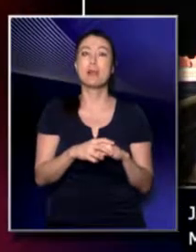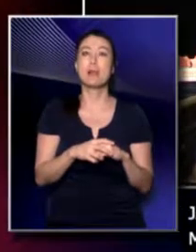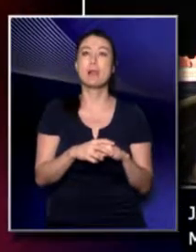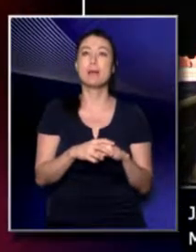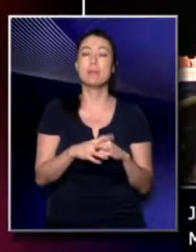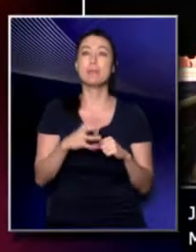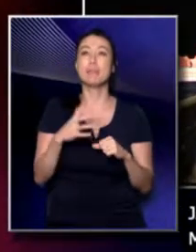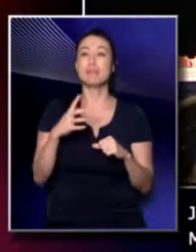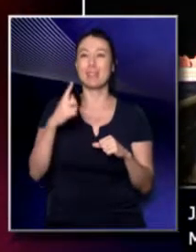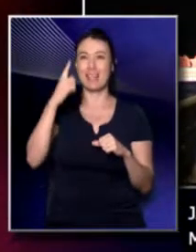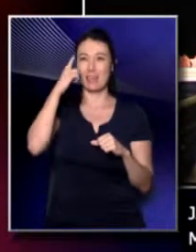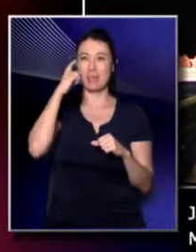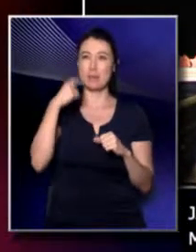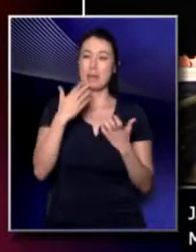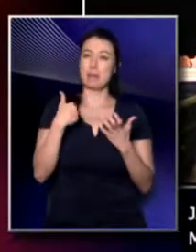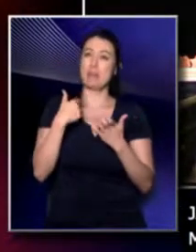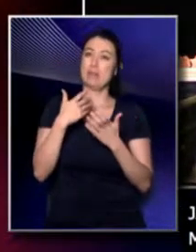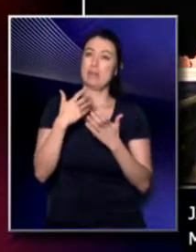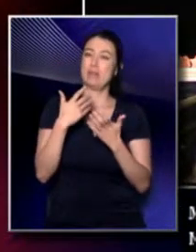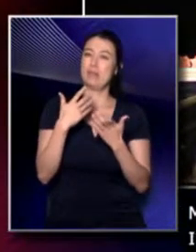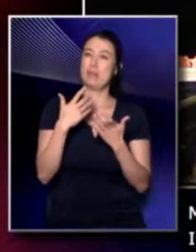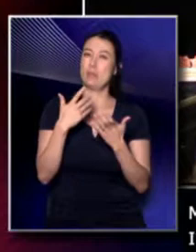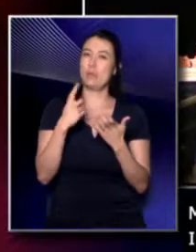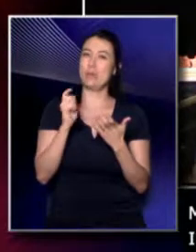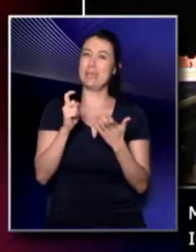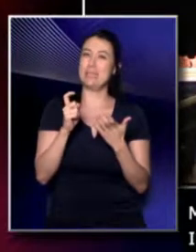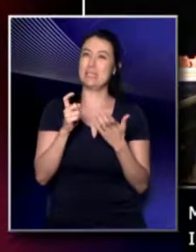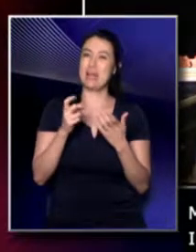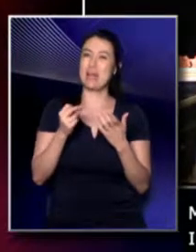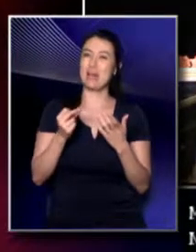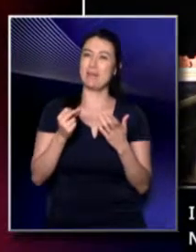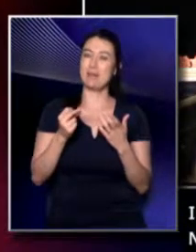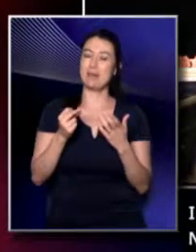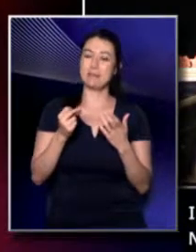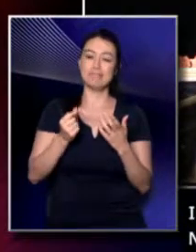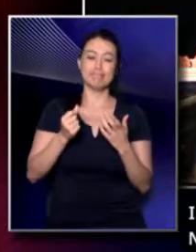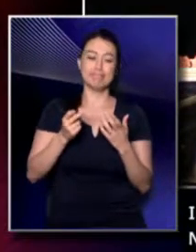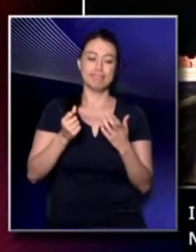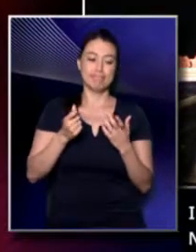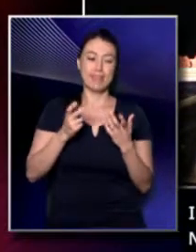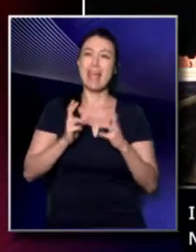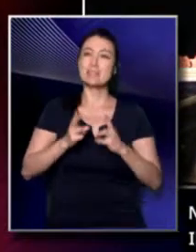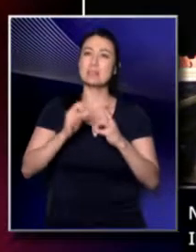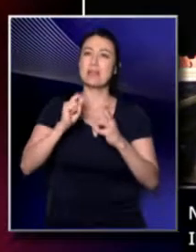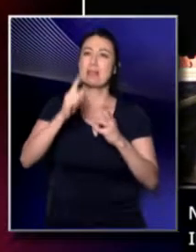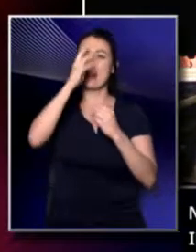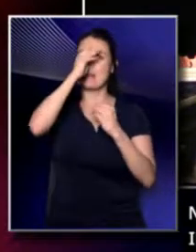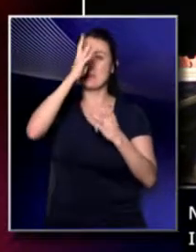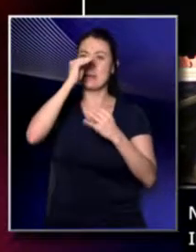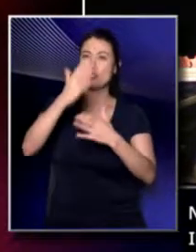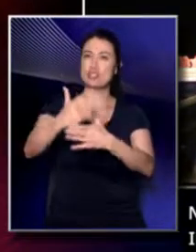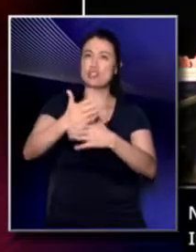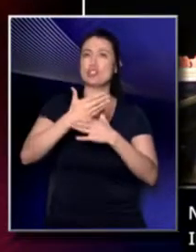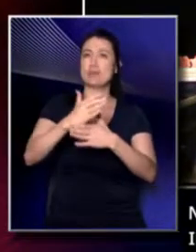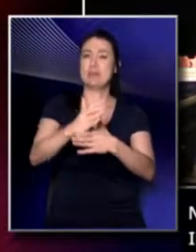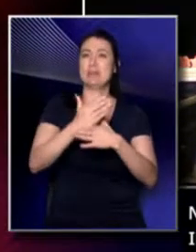I think that there's some way that we need to kind of expedite this information sharing, and that's